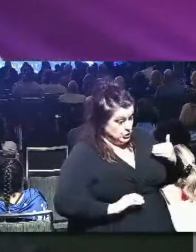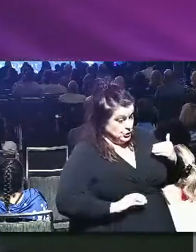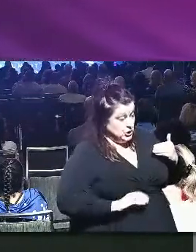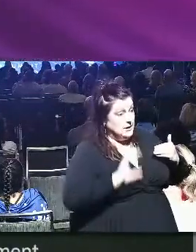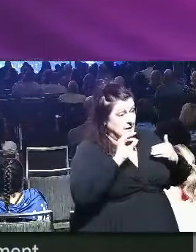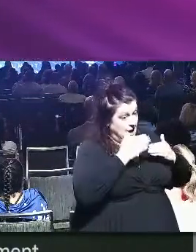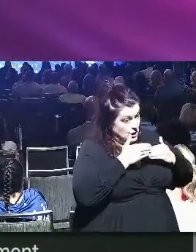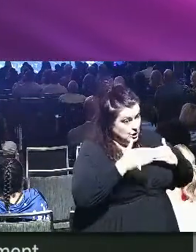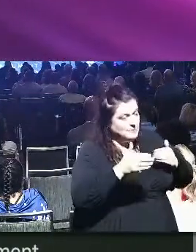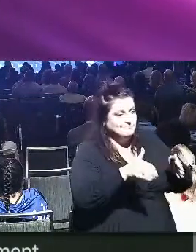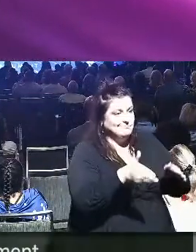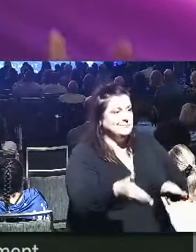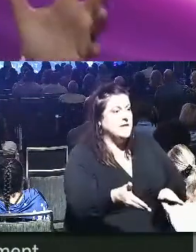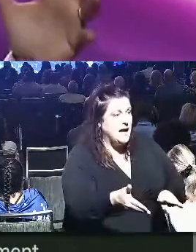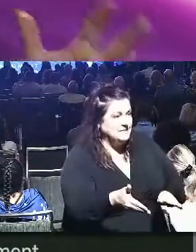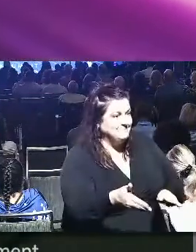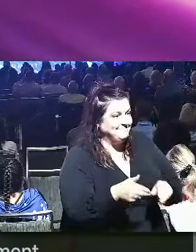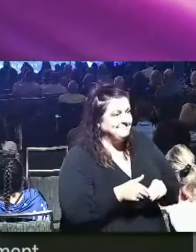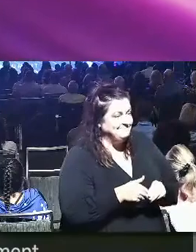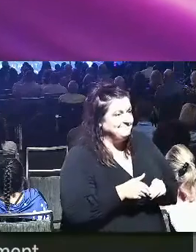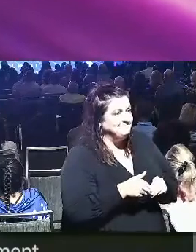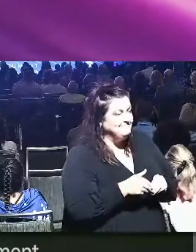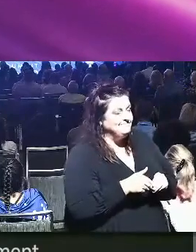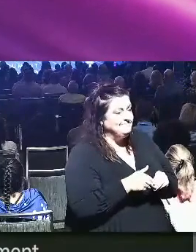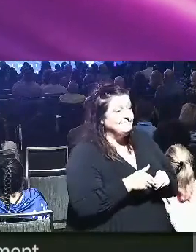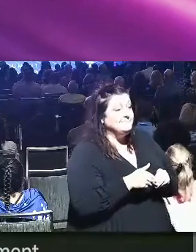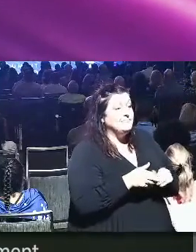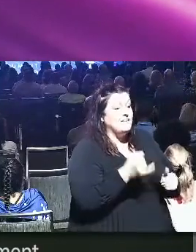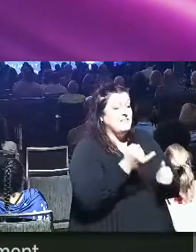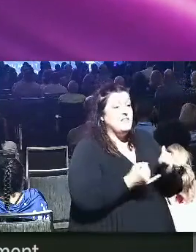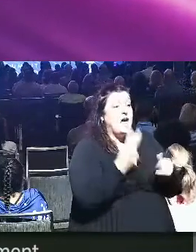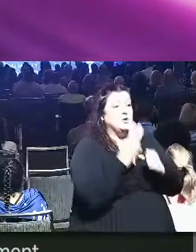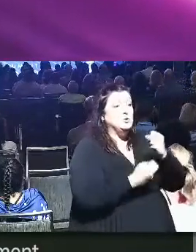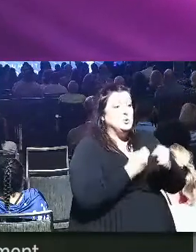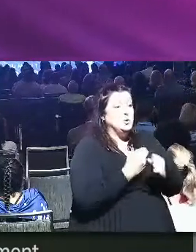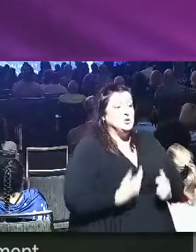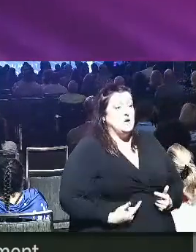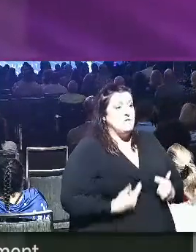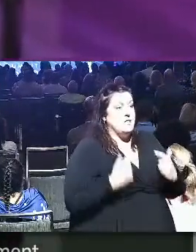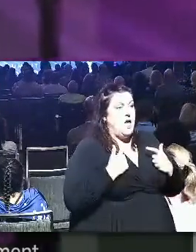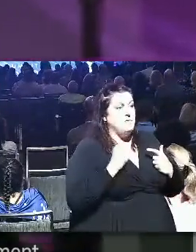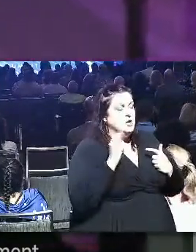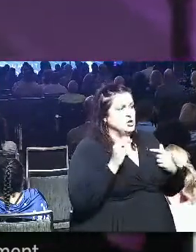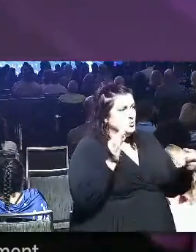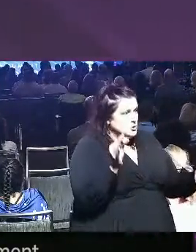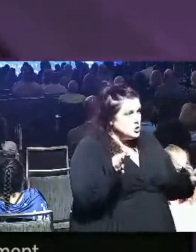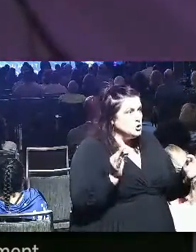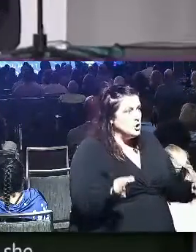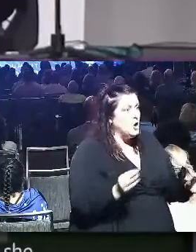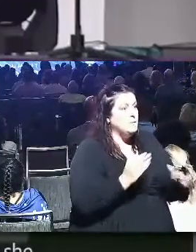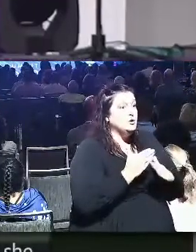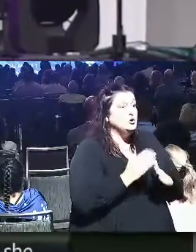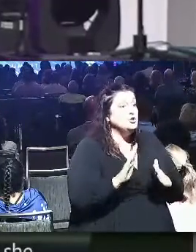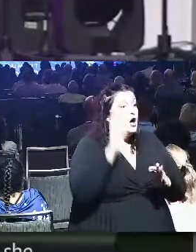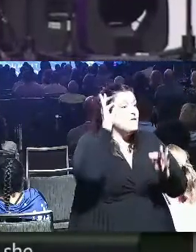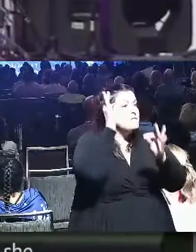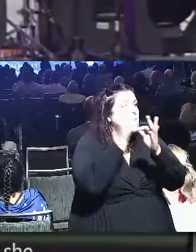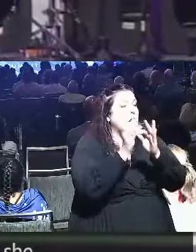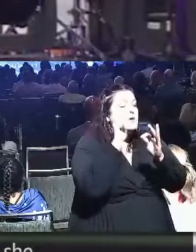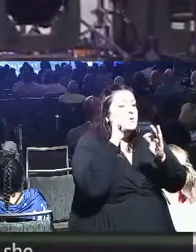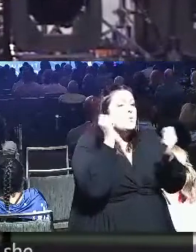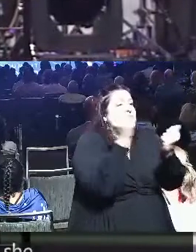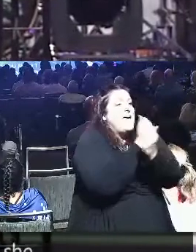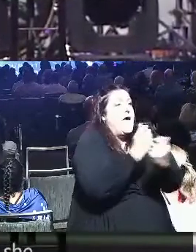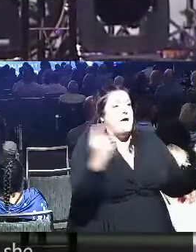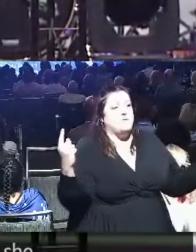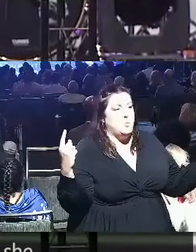our way. But you know, in the last 2 years of her life, she was determined to share her faith with anybody she